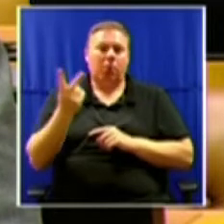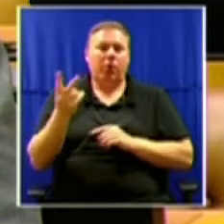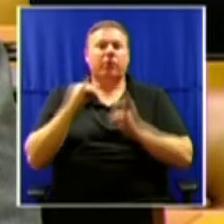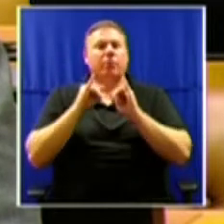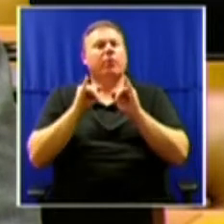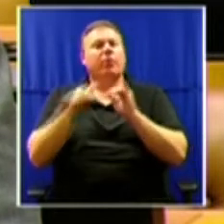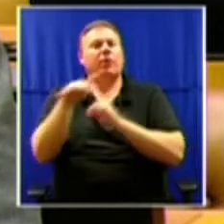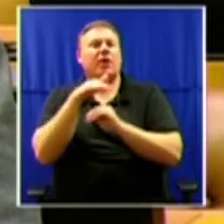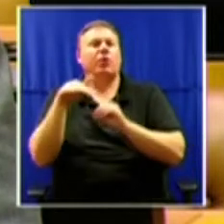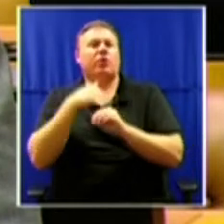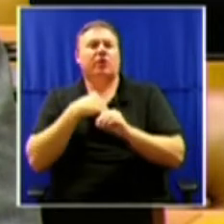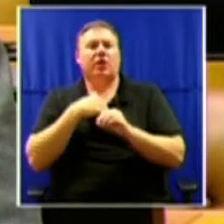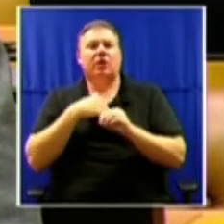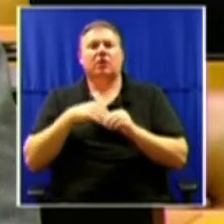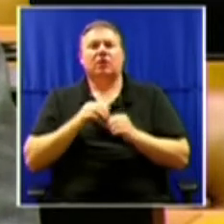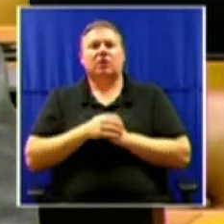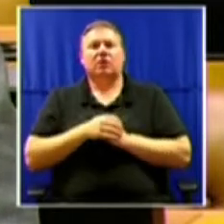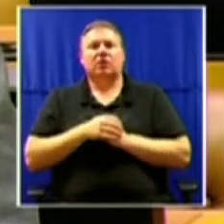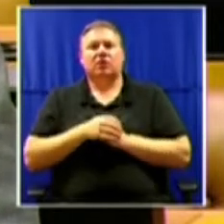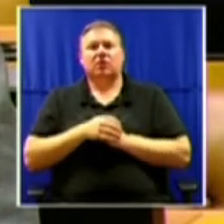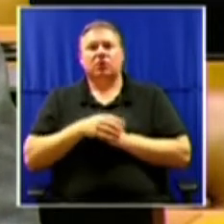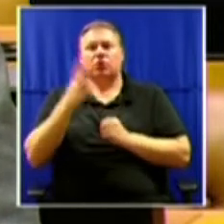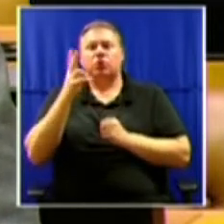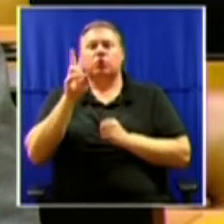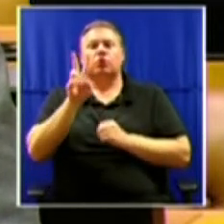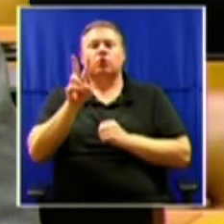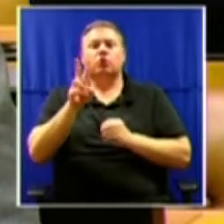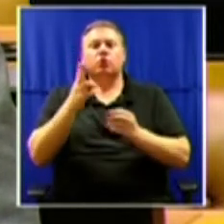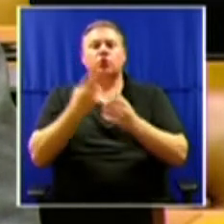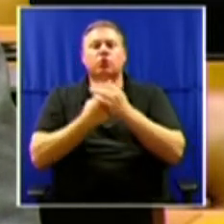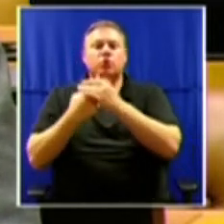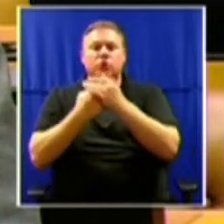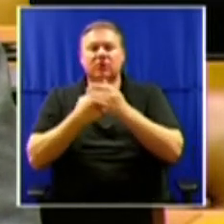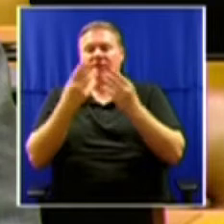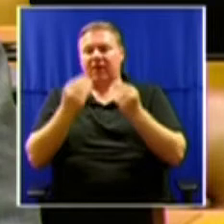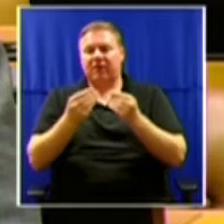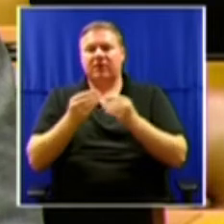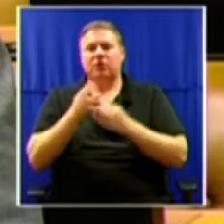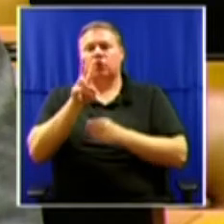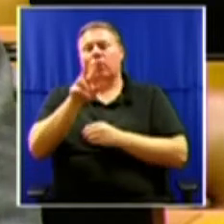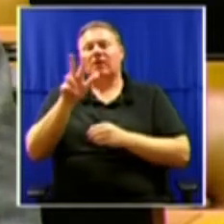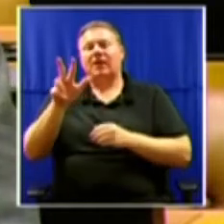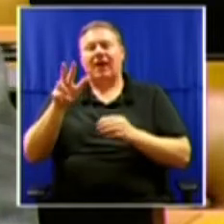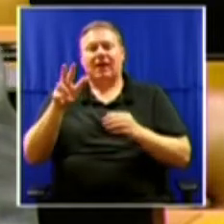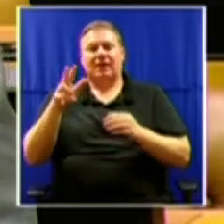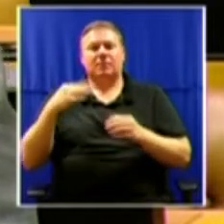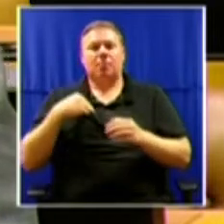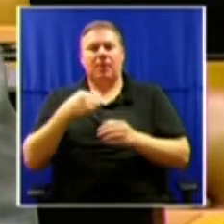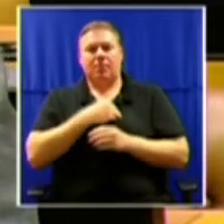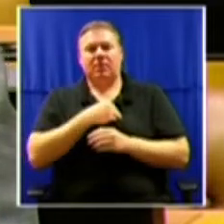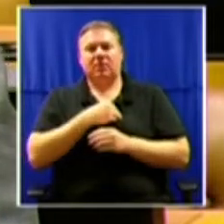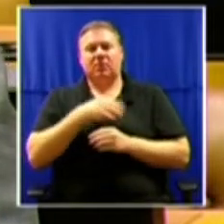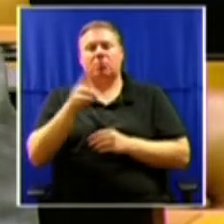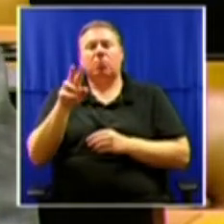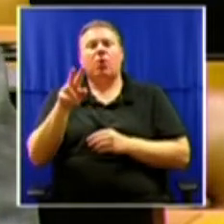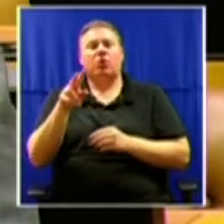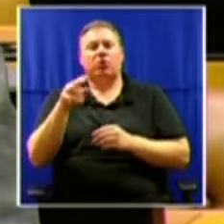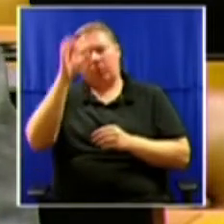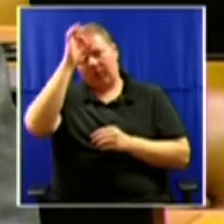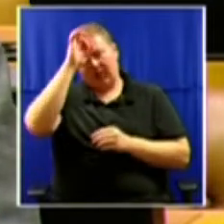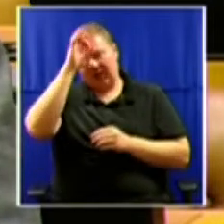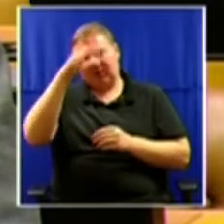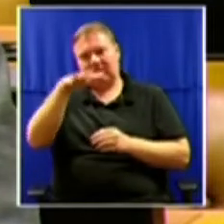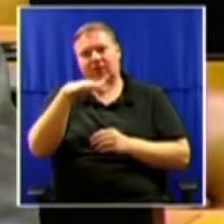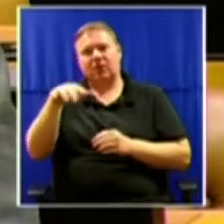Colonel and 2 captains looking after units, and there are 28 members in each, both in stations, and there are